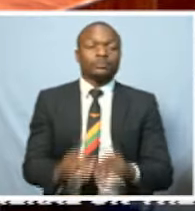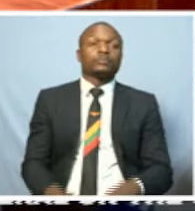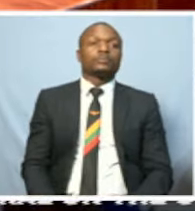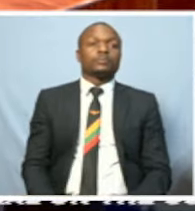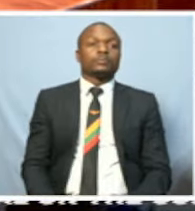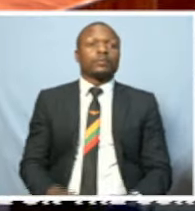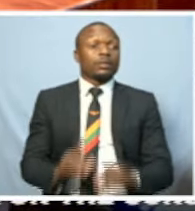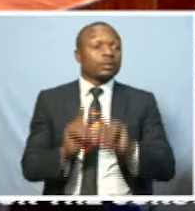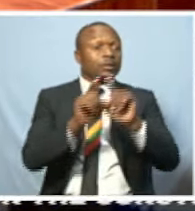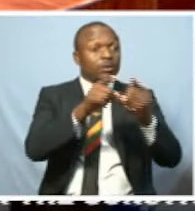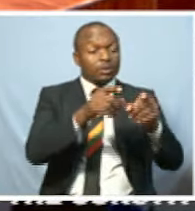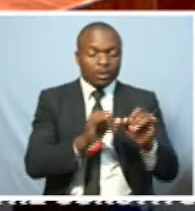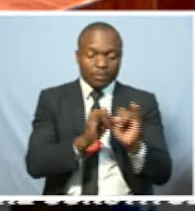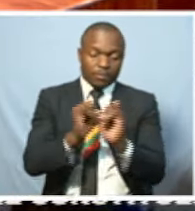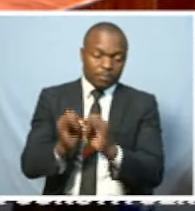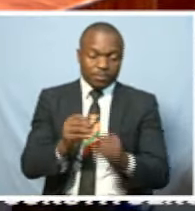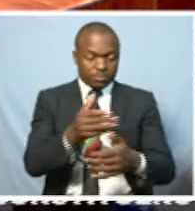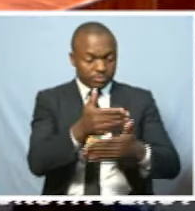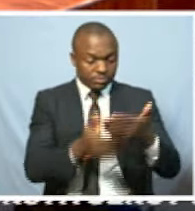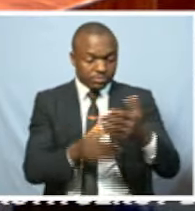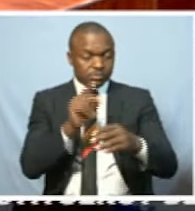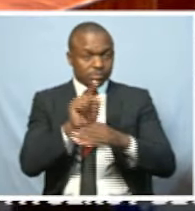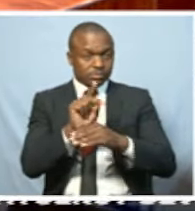Go and implement these projects on time.